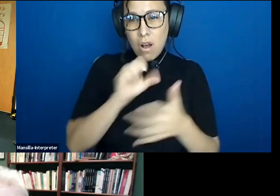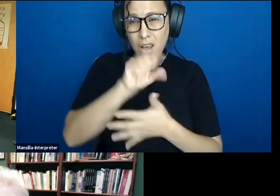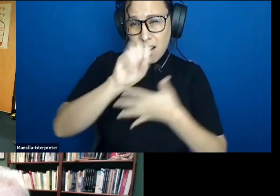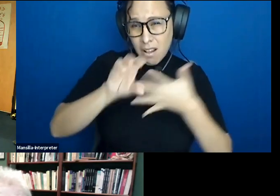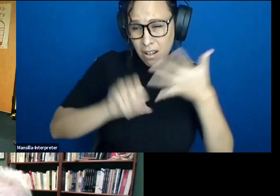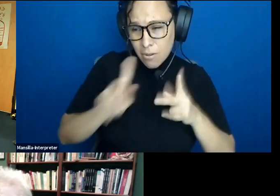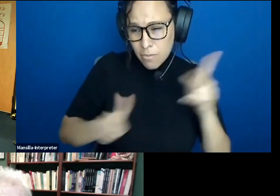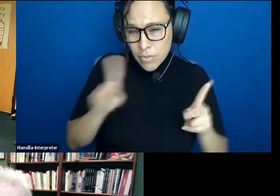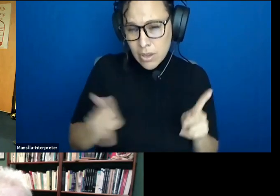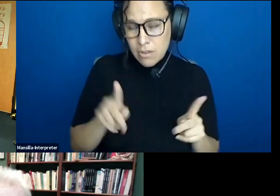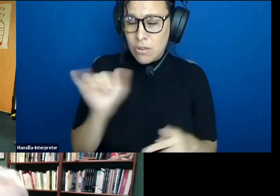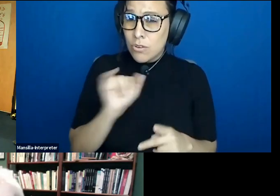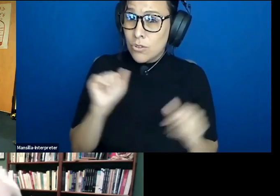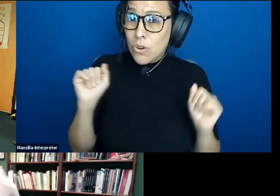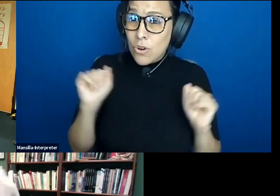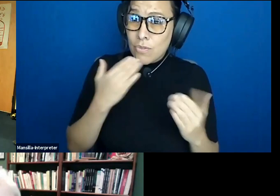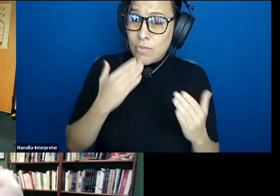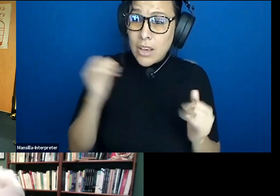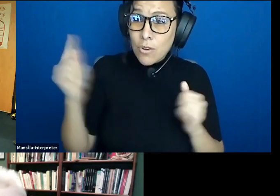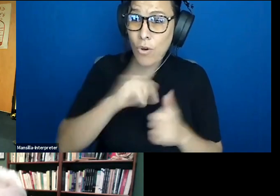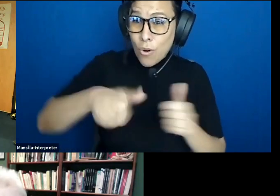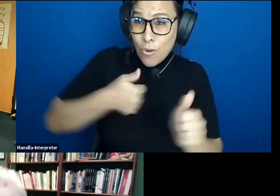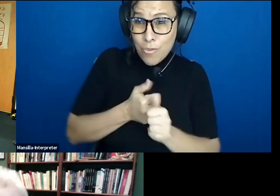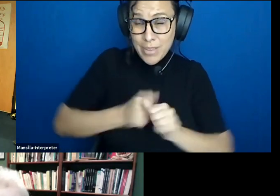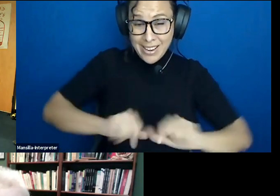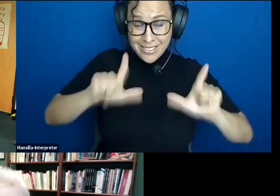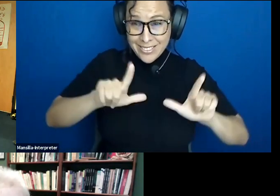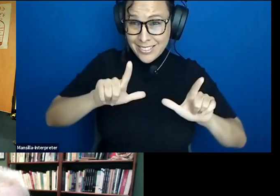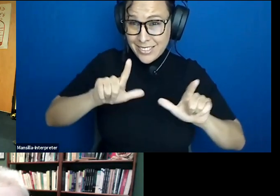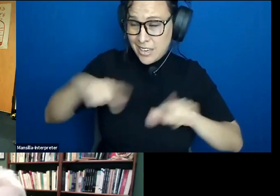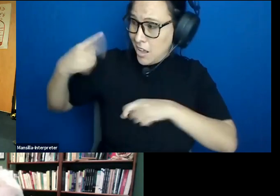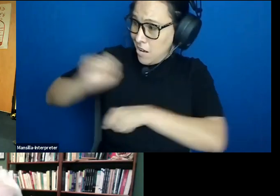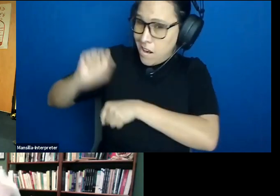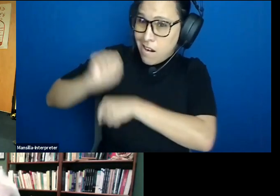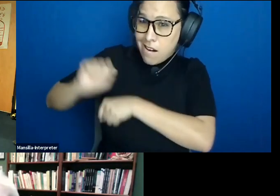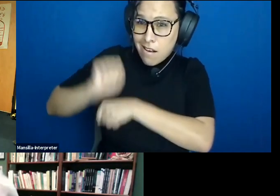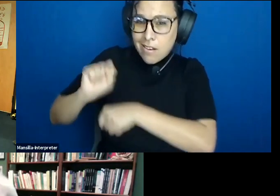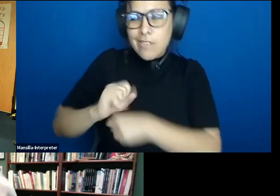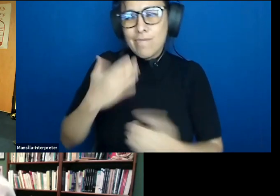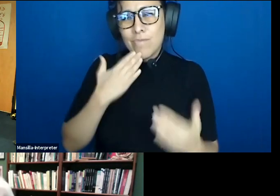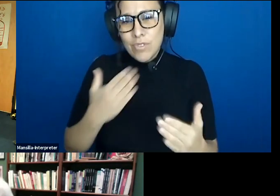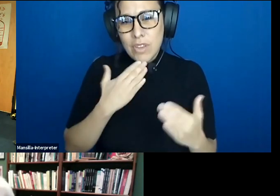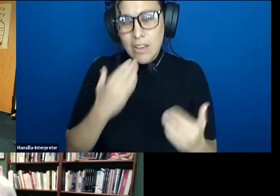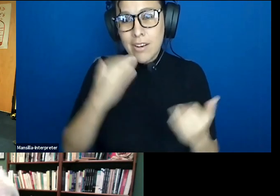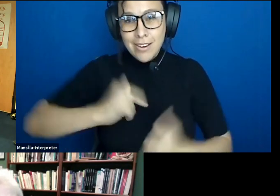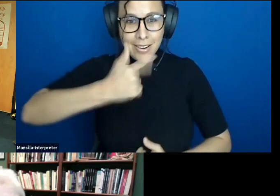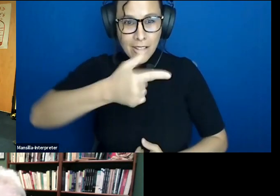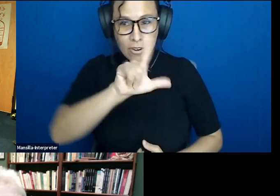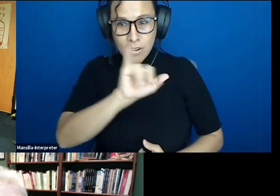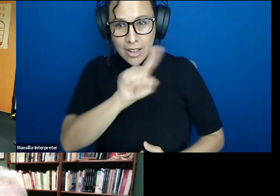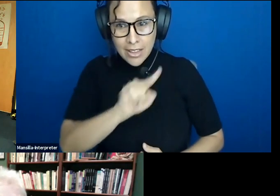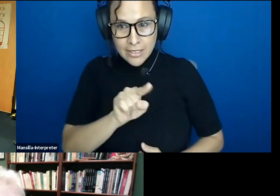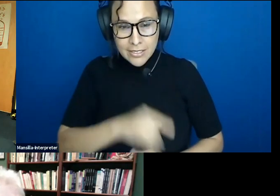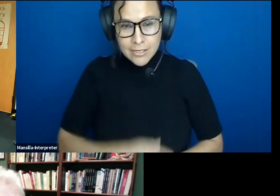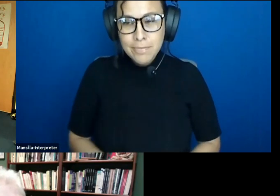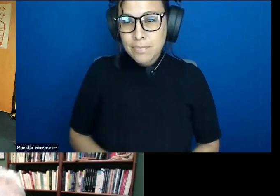entities, as well as to all those behind the screens, the scenes. Thank you, and now back to you, Liz.